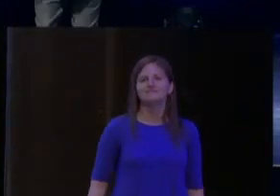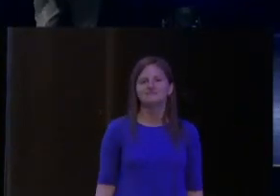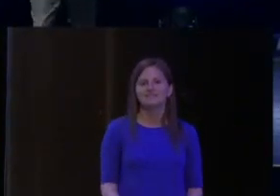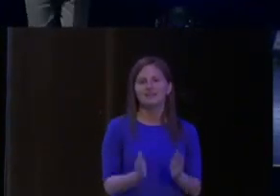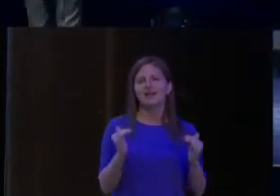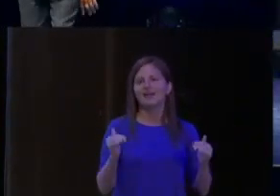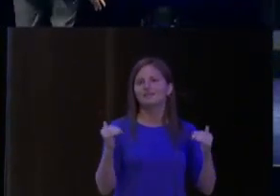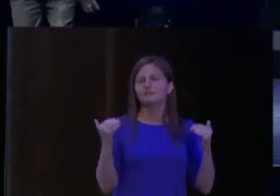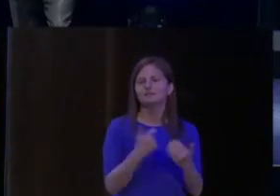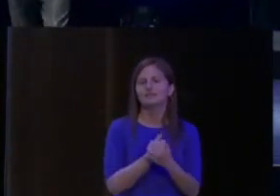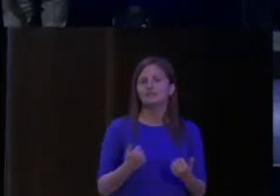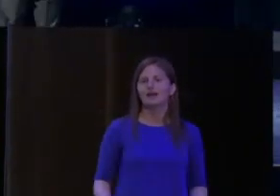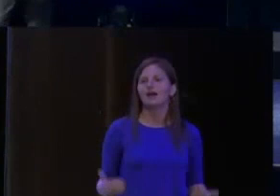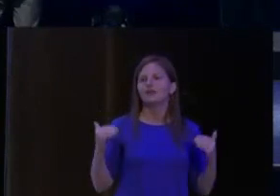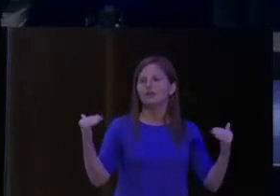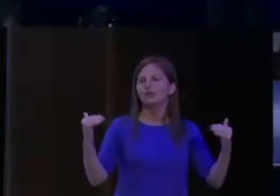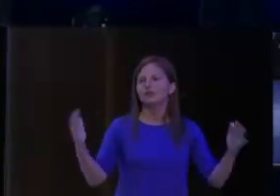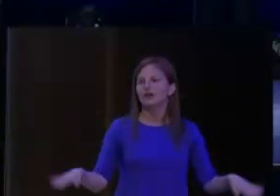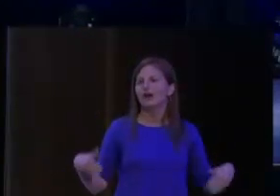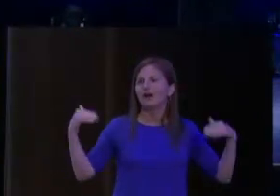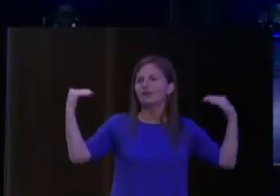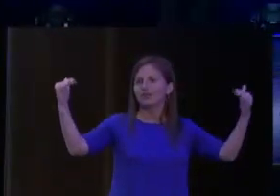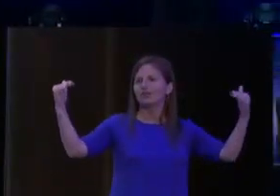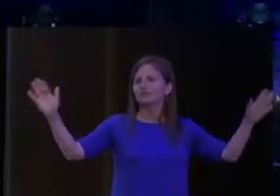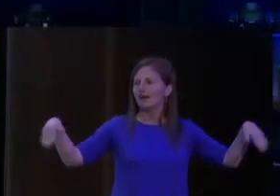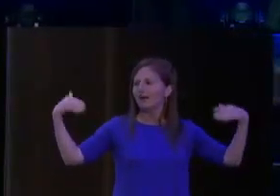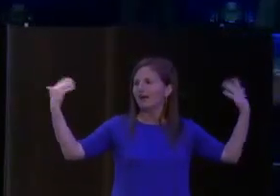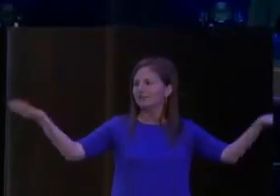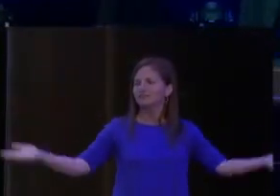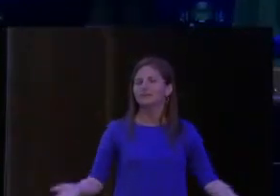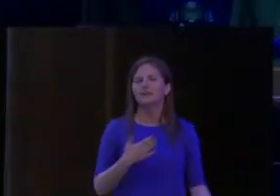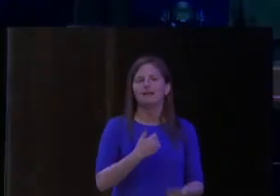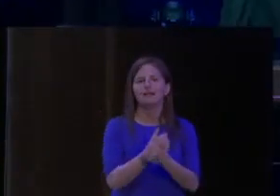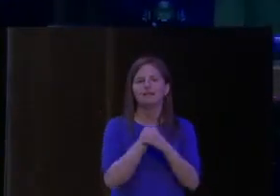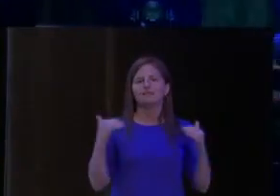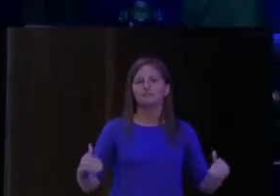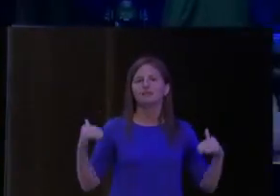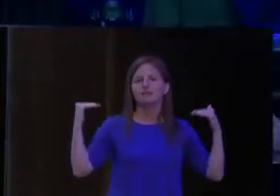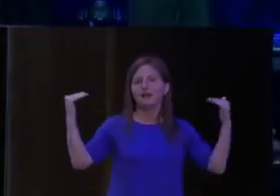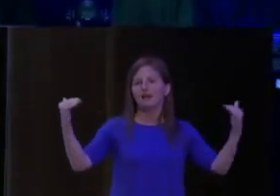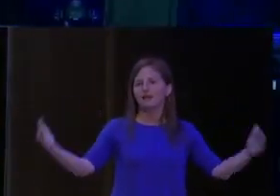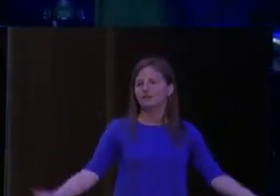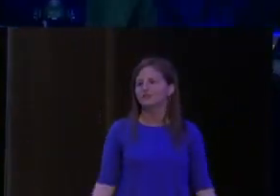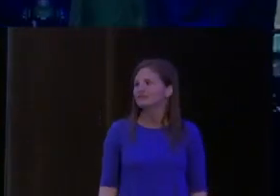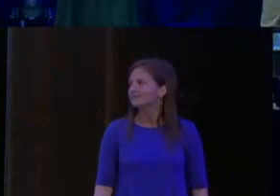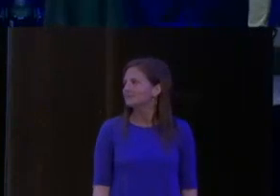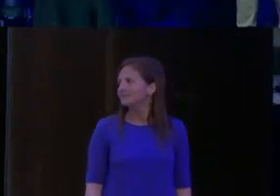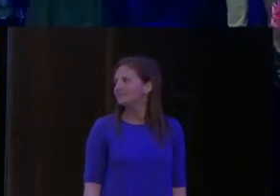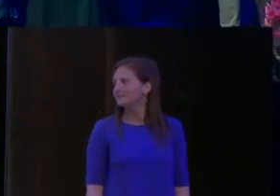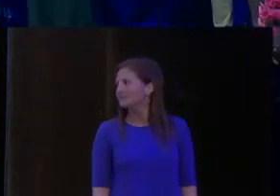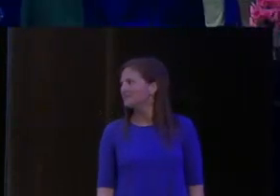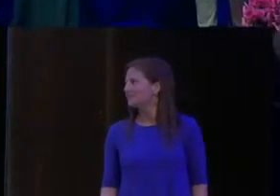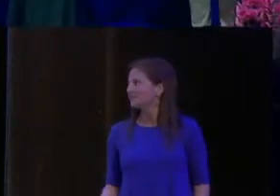lifting me. God's love lifts me higher, higher. God's love keeps lifting me higher, keeps